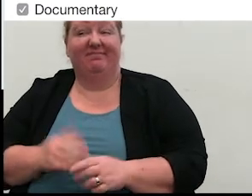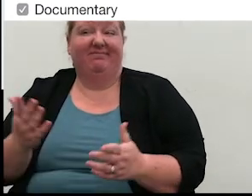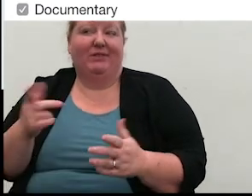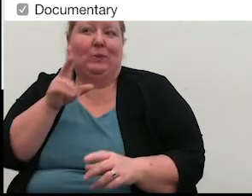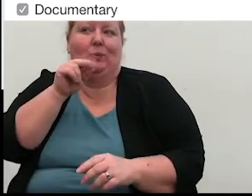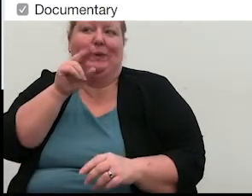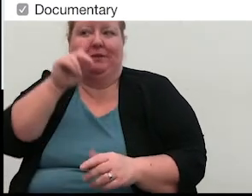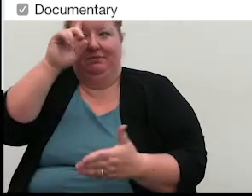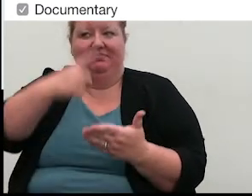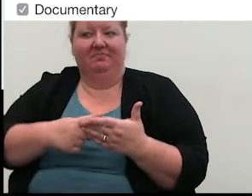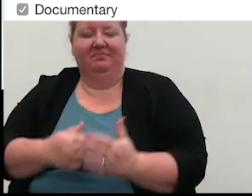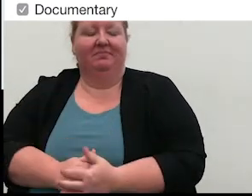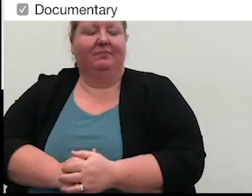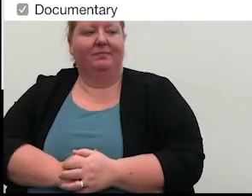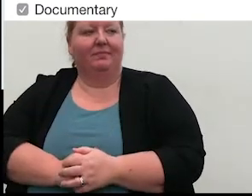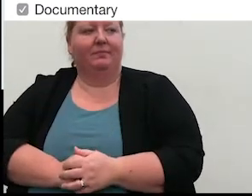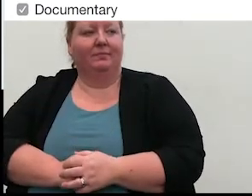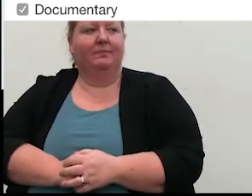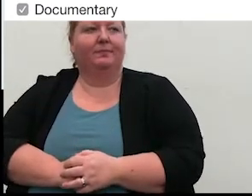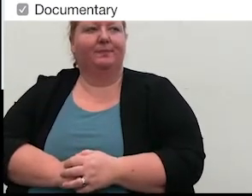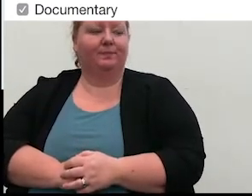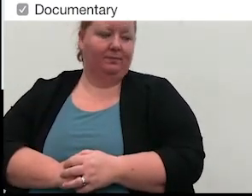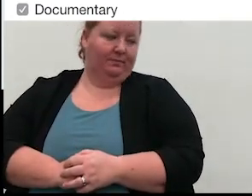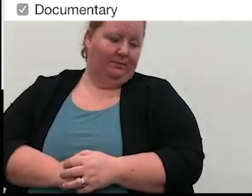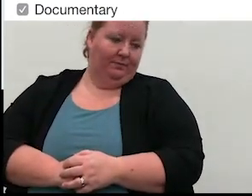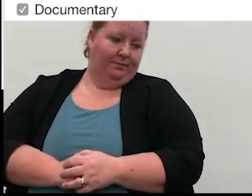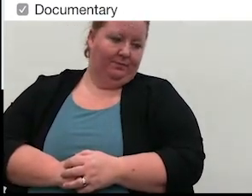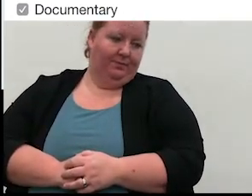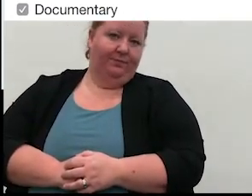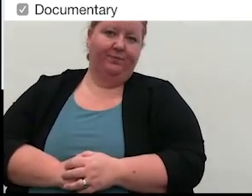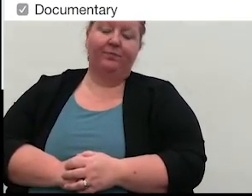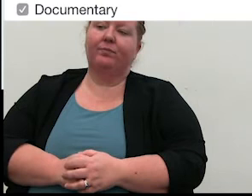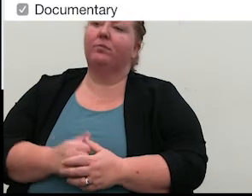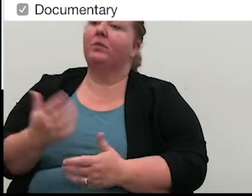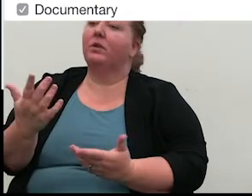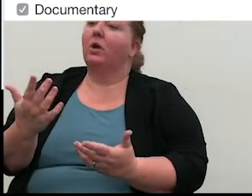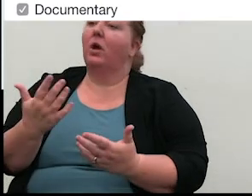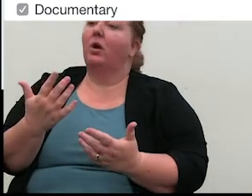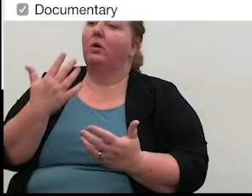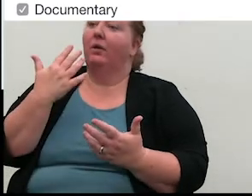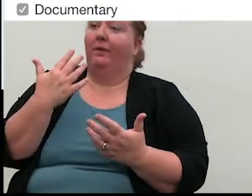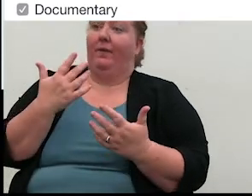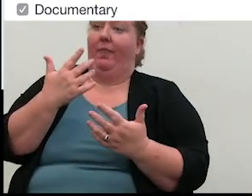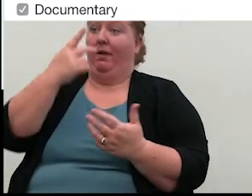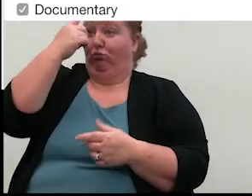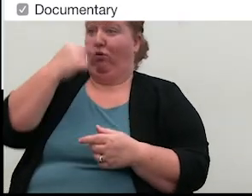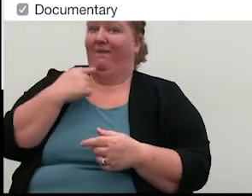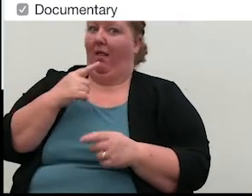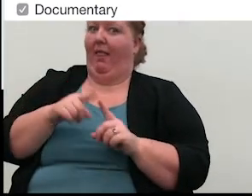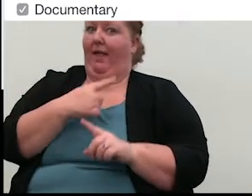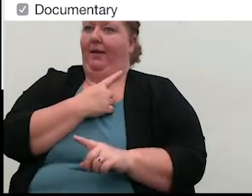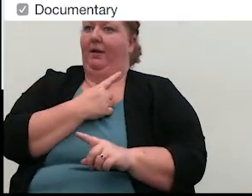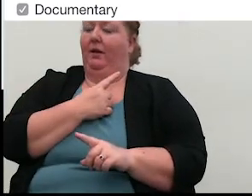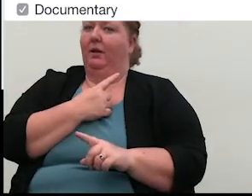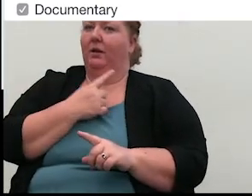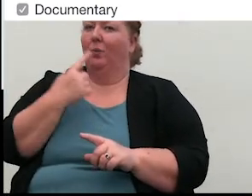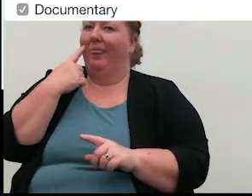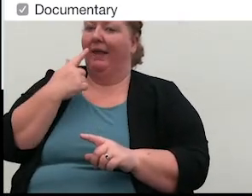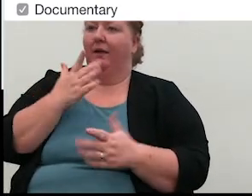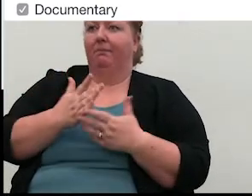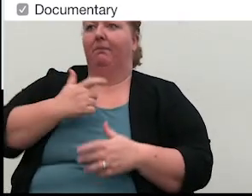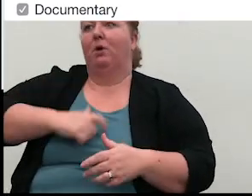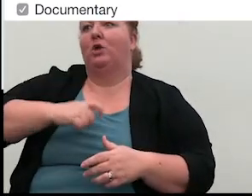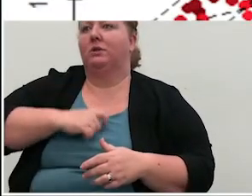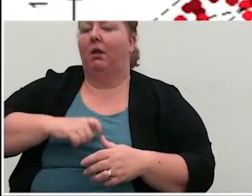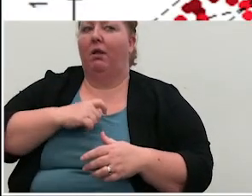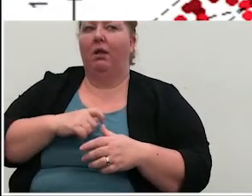Twitter did. Because when we're sorting a profile like this, we think that it's very personal, that